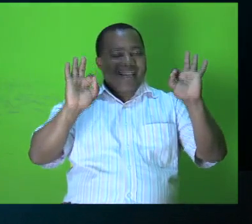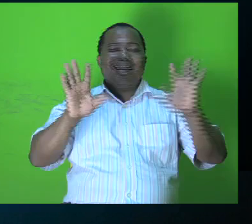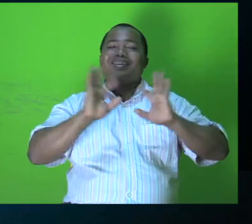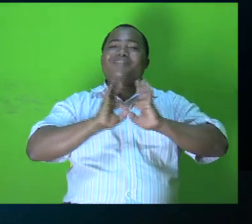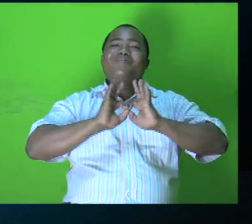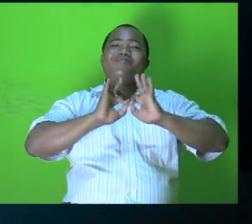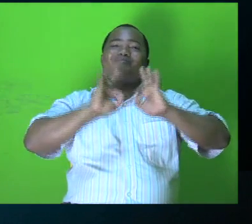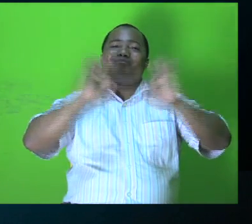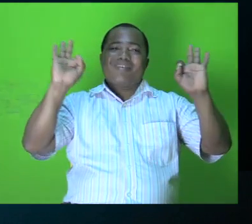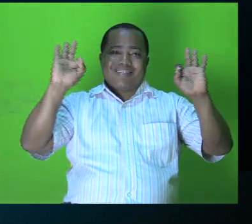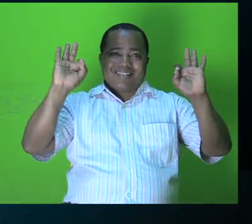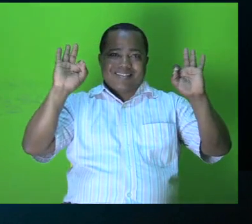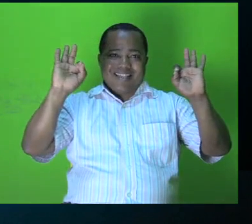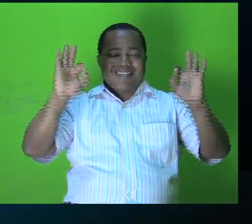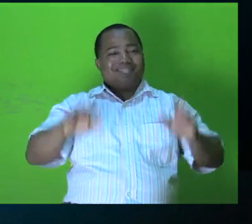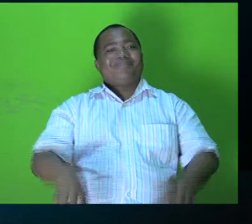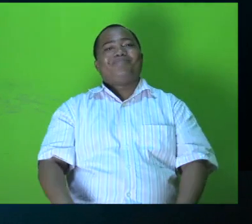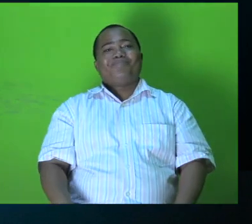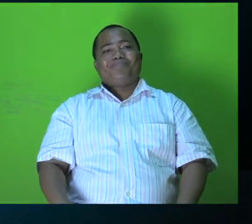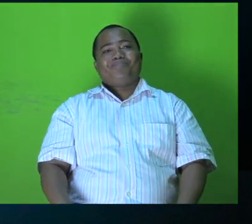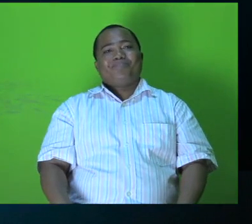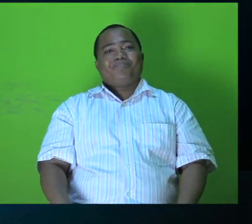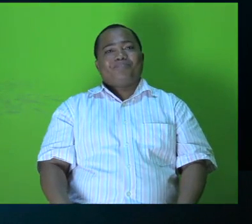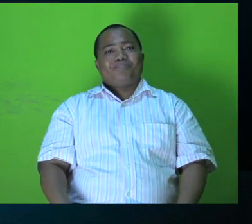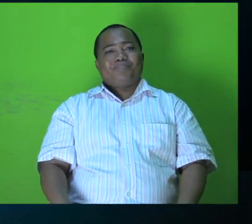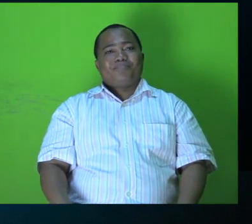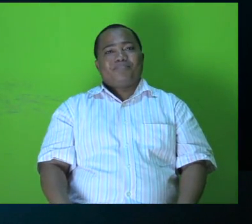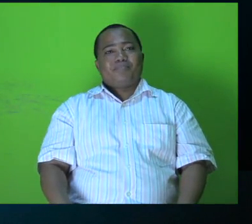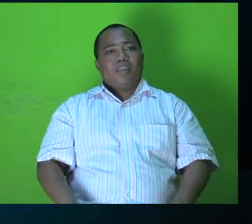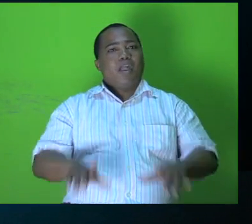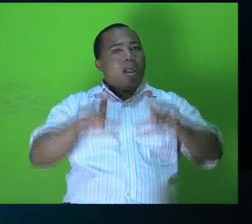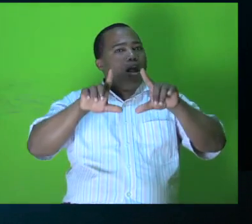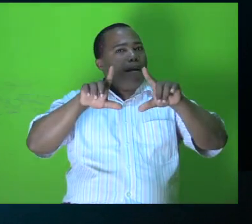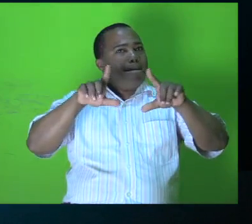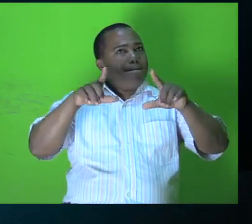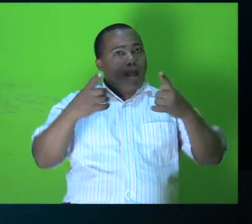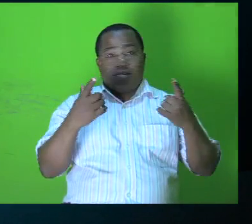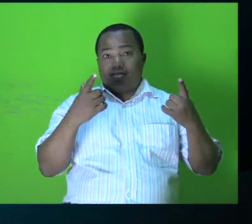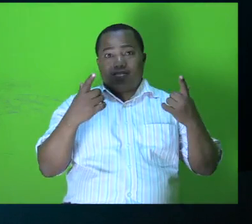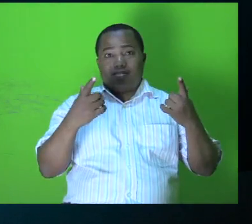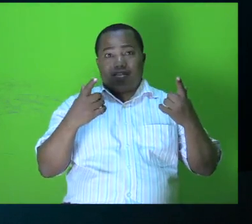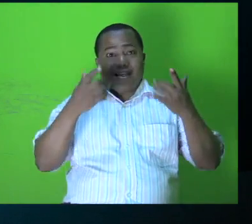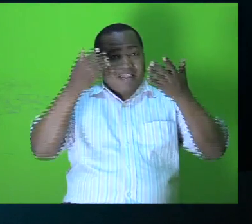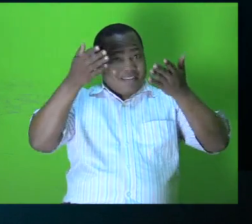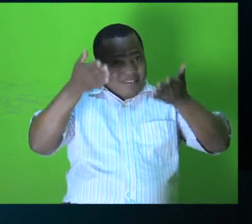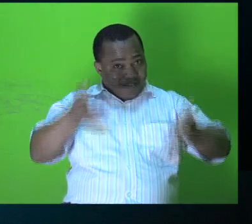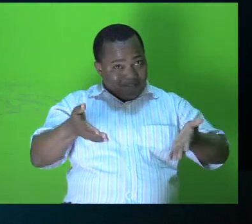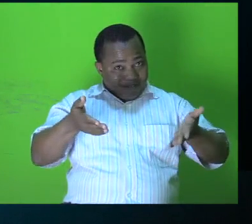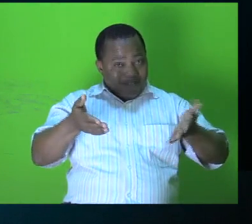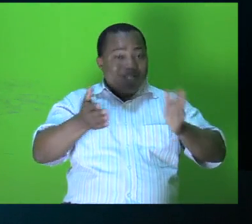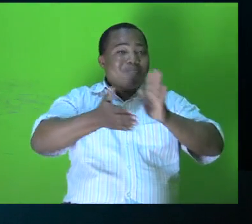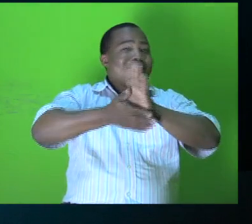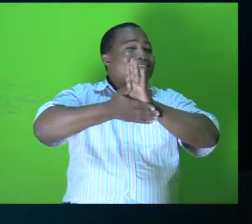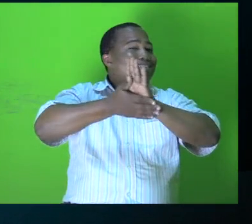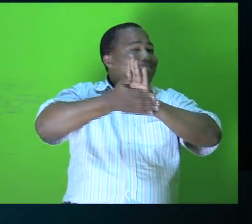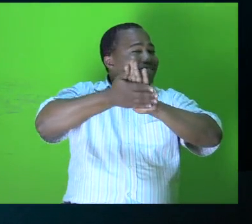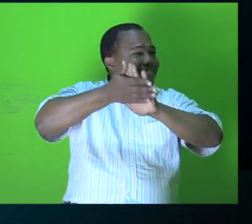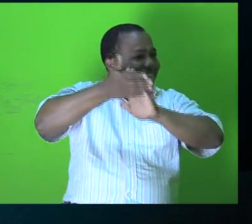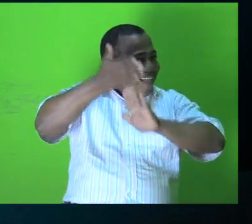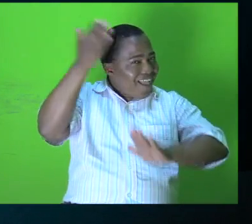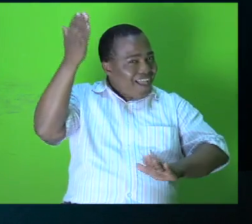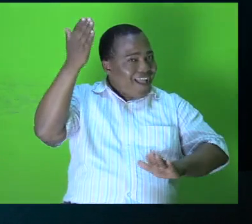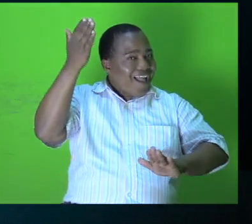Well done, my dears. But today we will start with